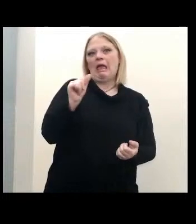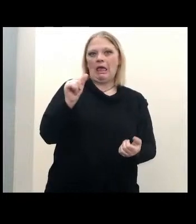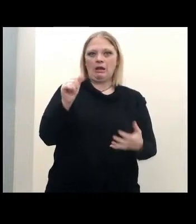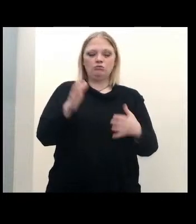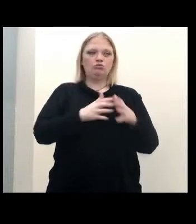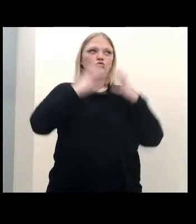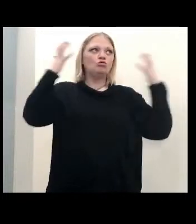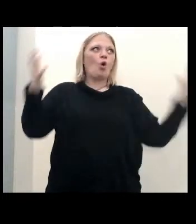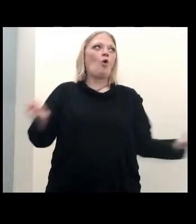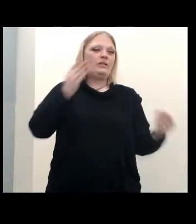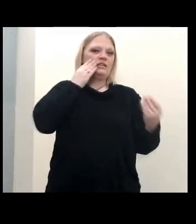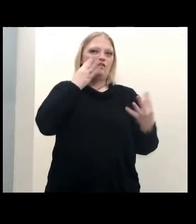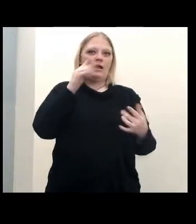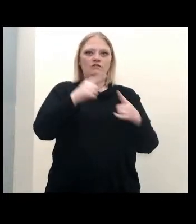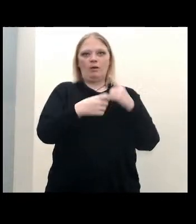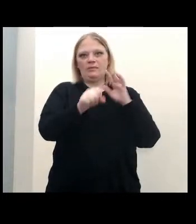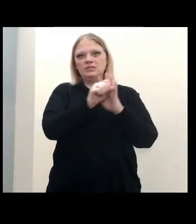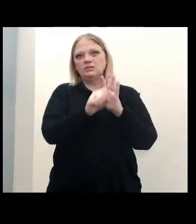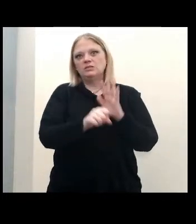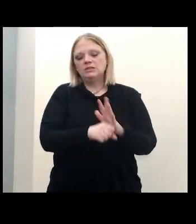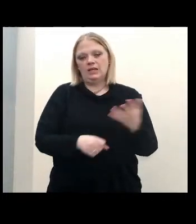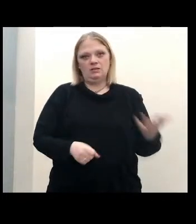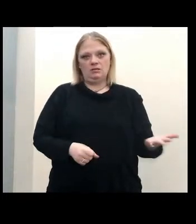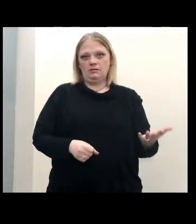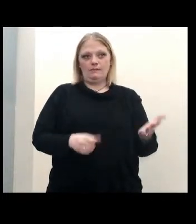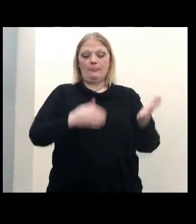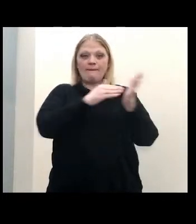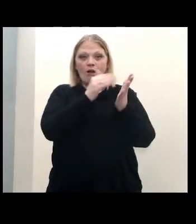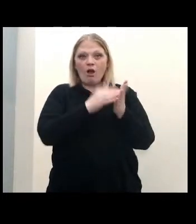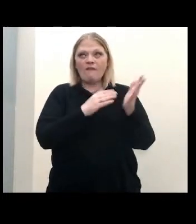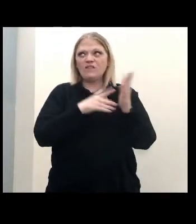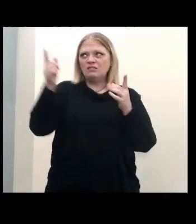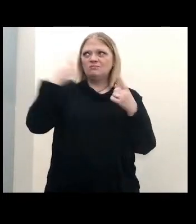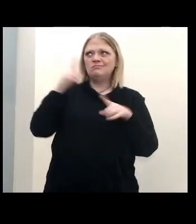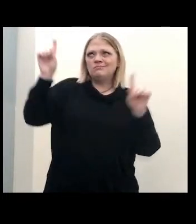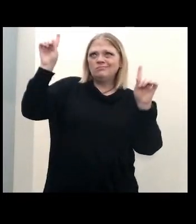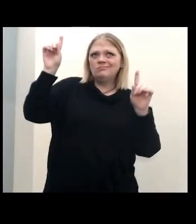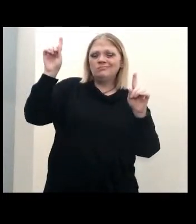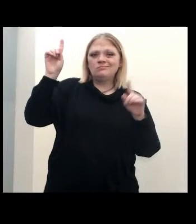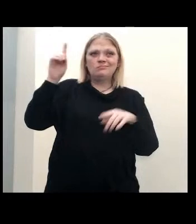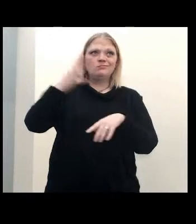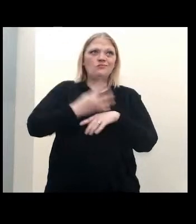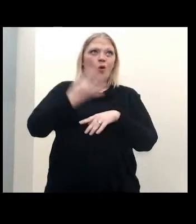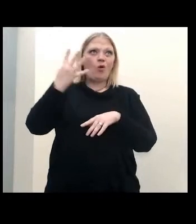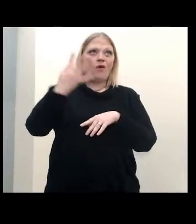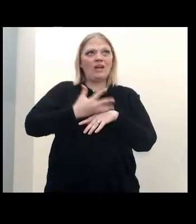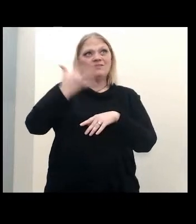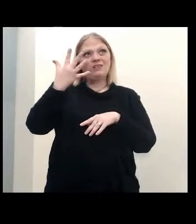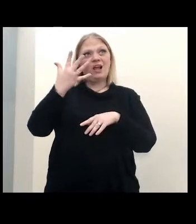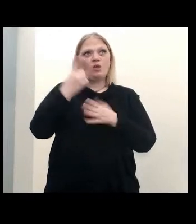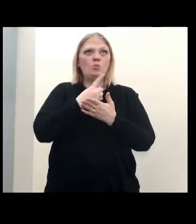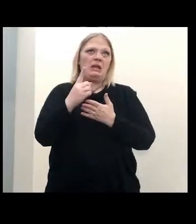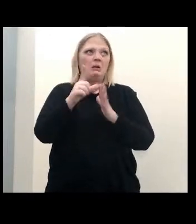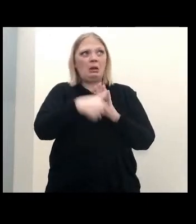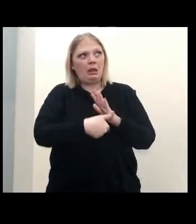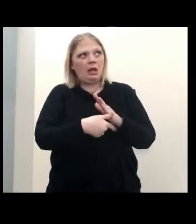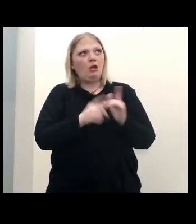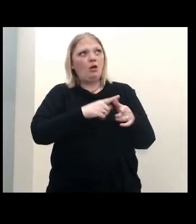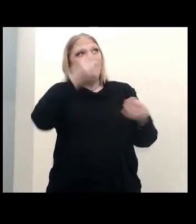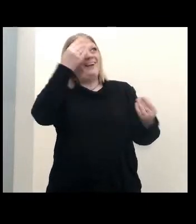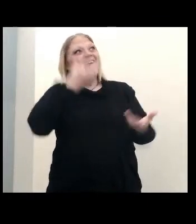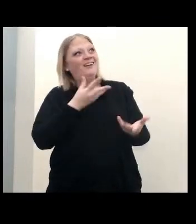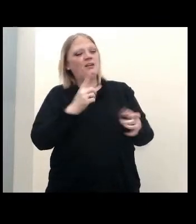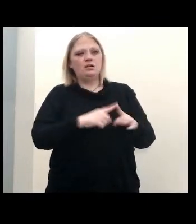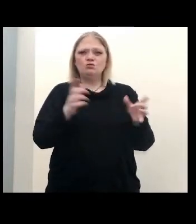information that's coming from the state, but often the stuff that they announce, we might not get it for 4 or 5 days or a week later. But we're getting so